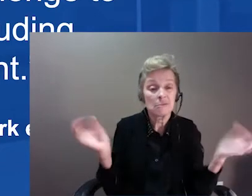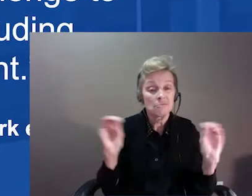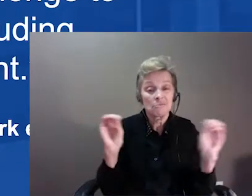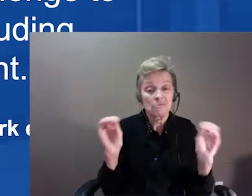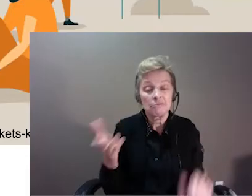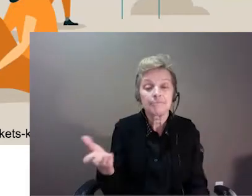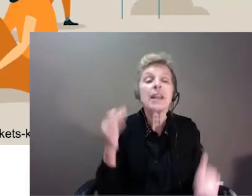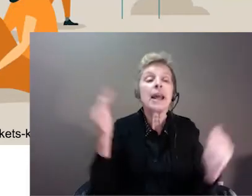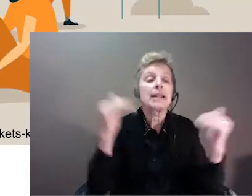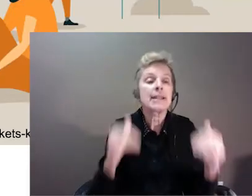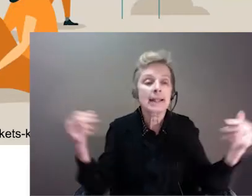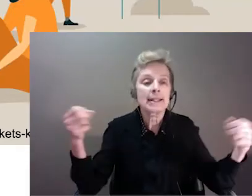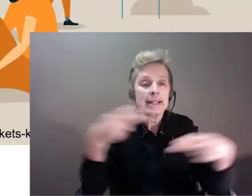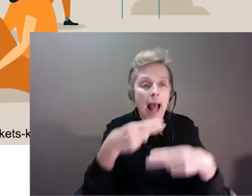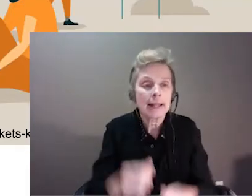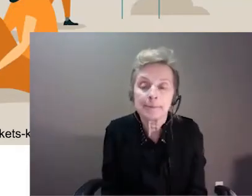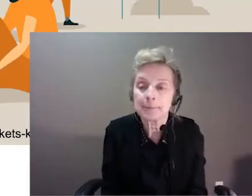please.